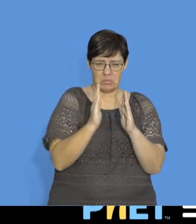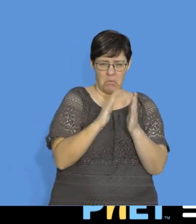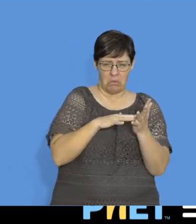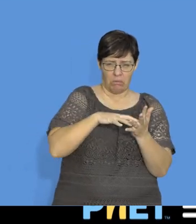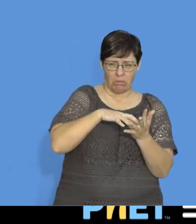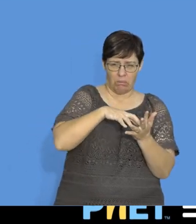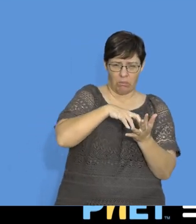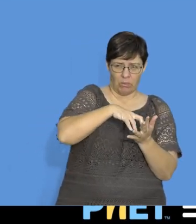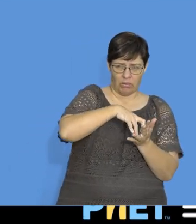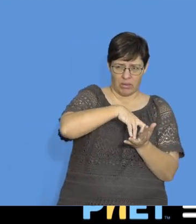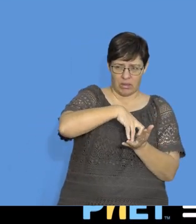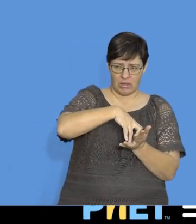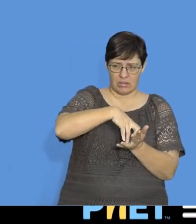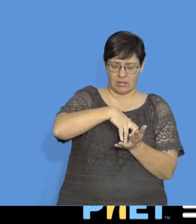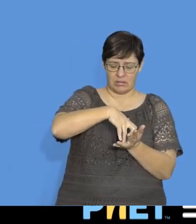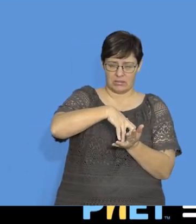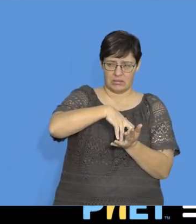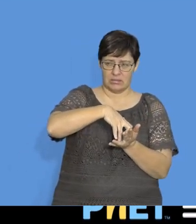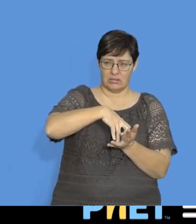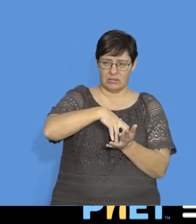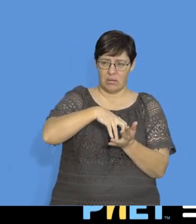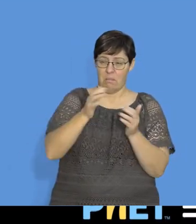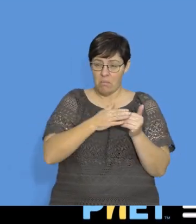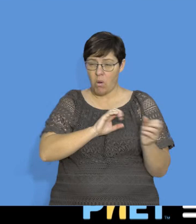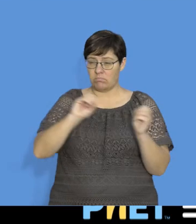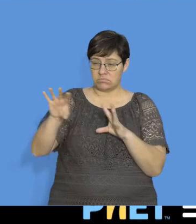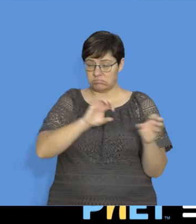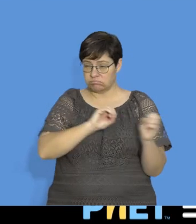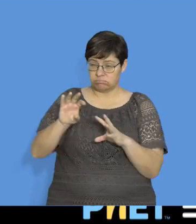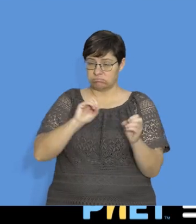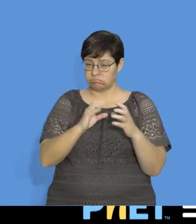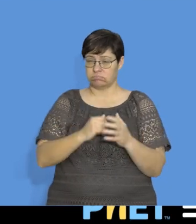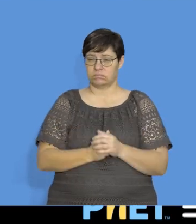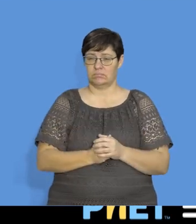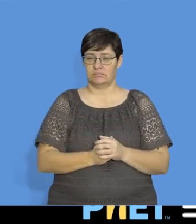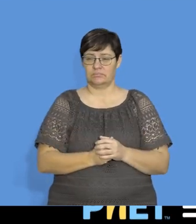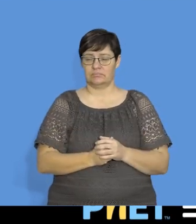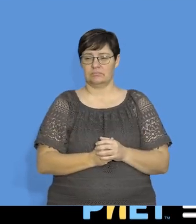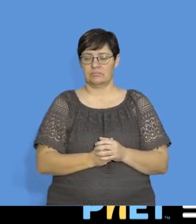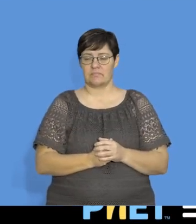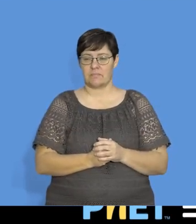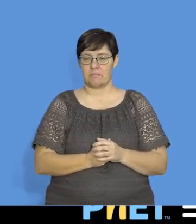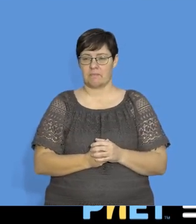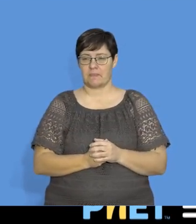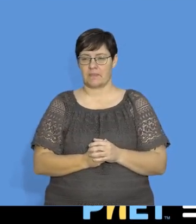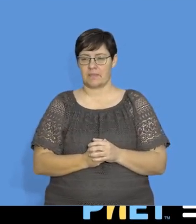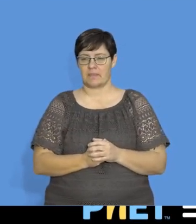smaller? Okay, let's look at that. I'm putting more points on the Cartesian plane. Great.